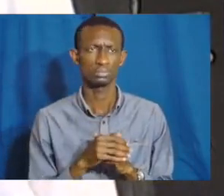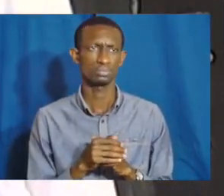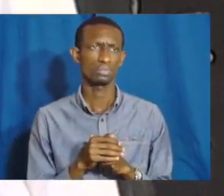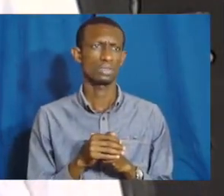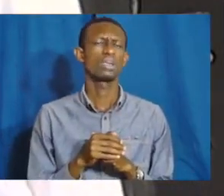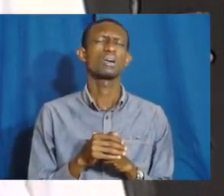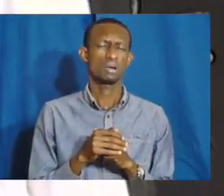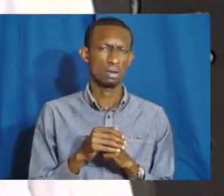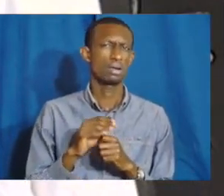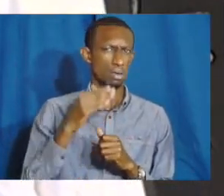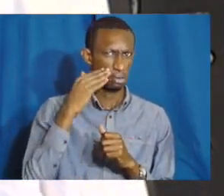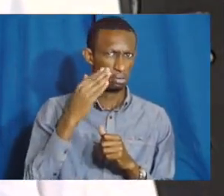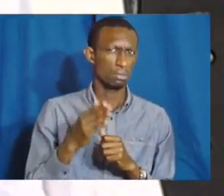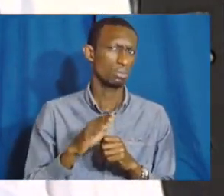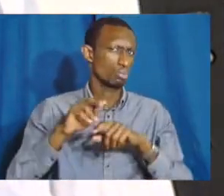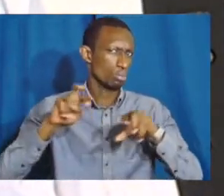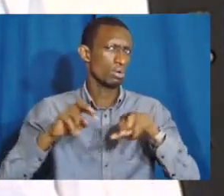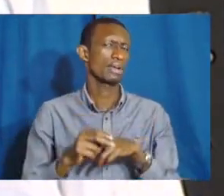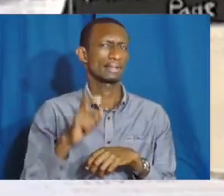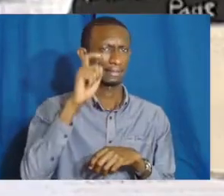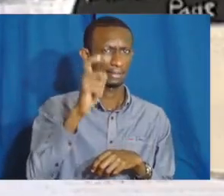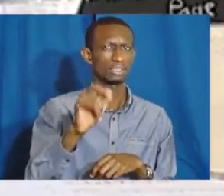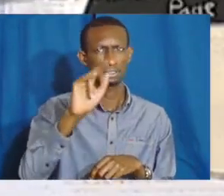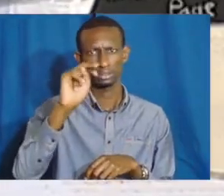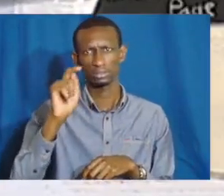and of course with x-intercept.